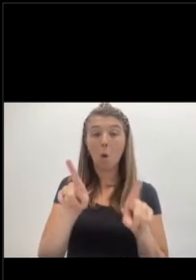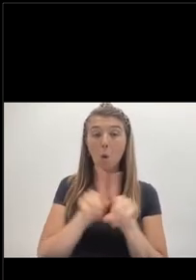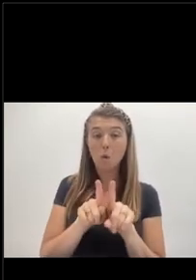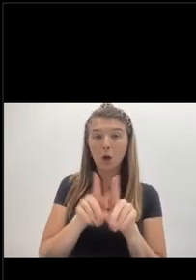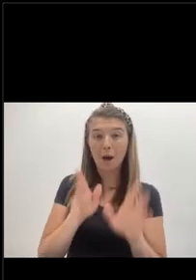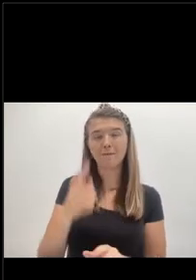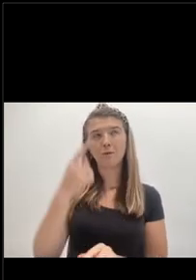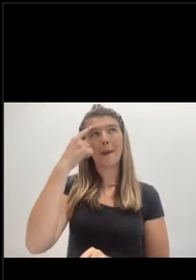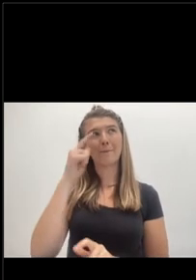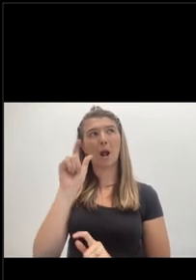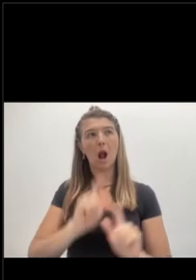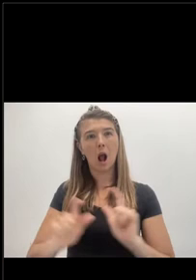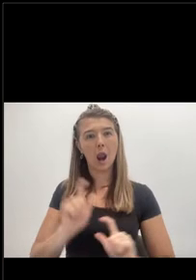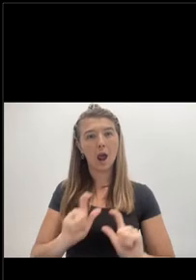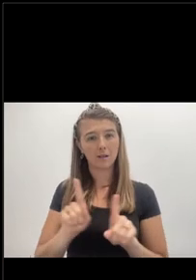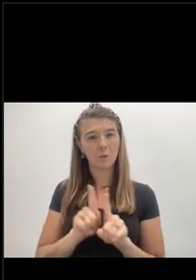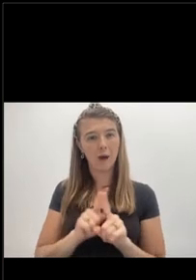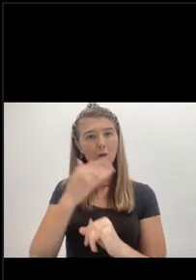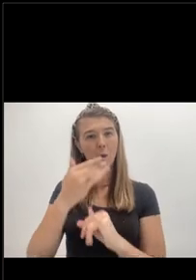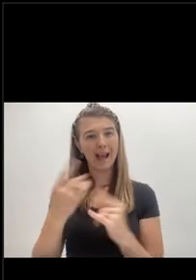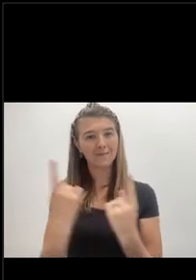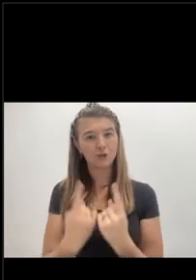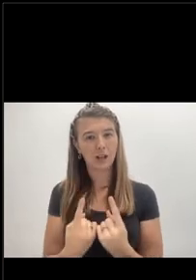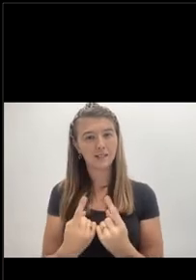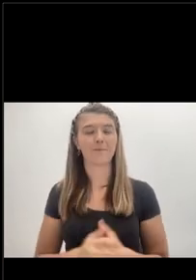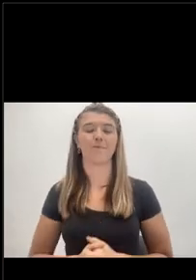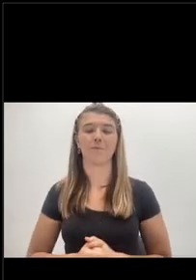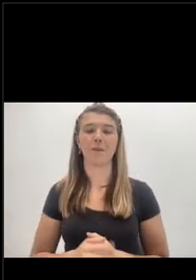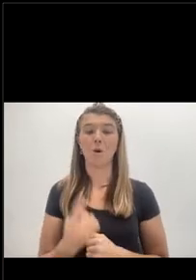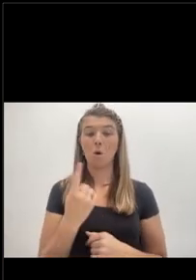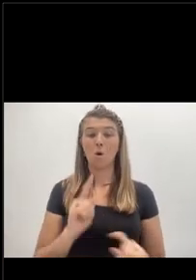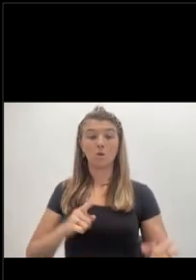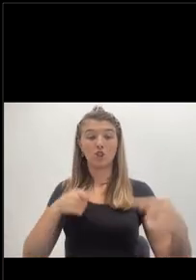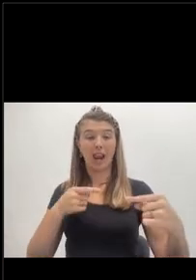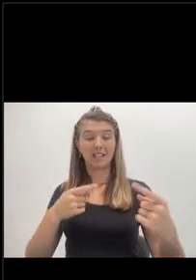also. So the challenges that we have are really